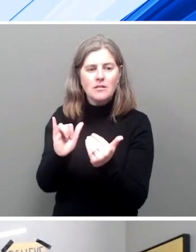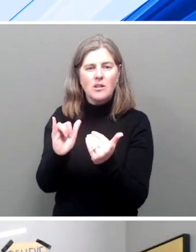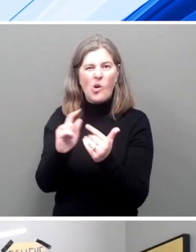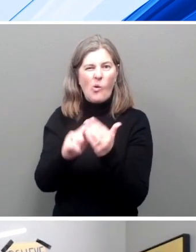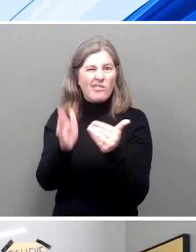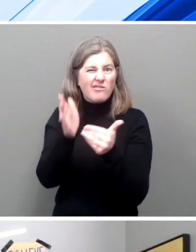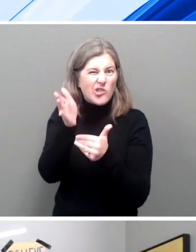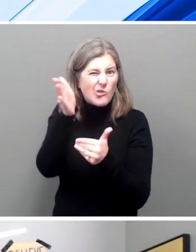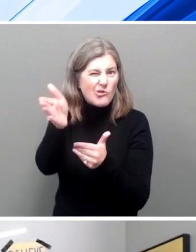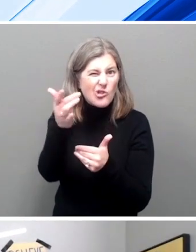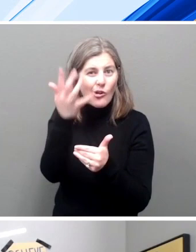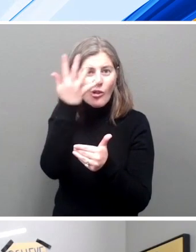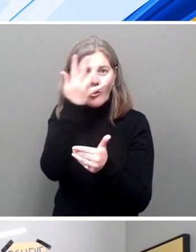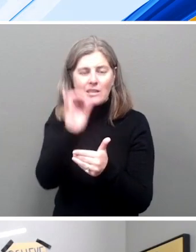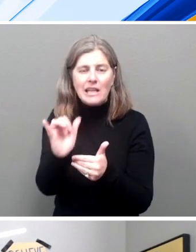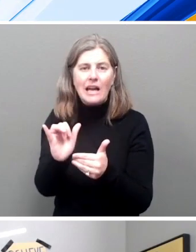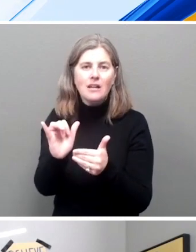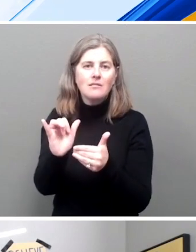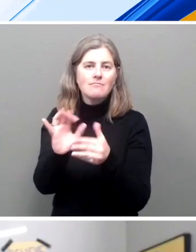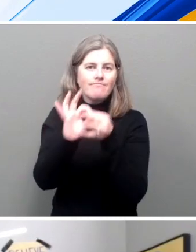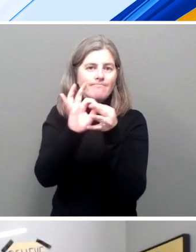future holds with